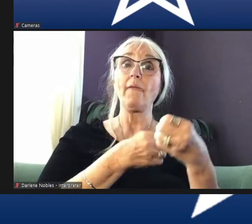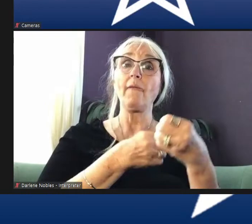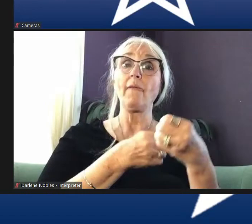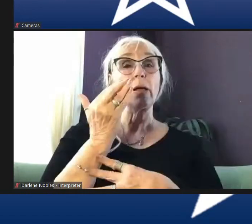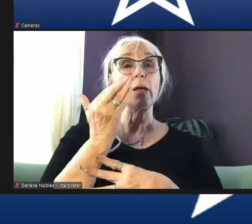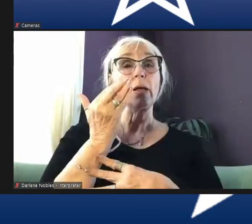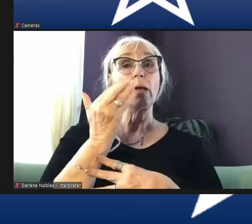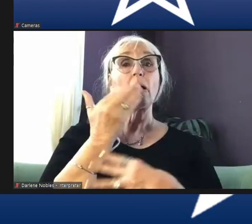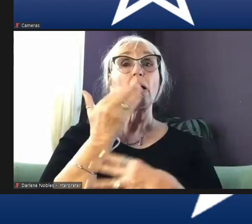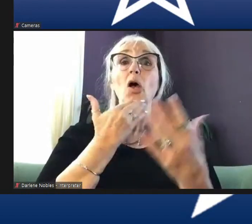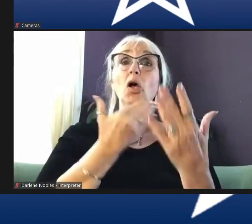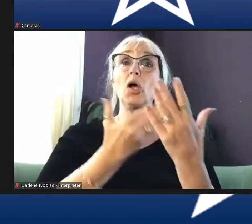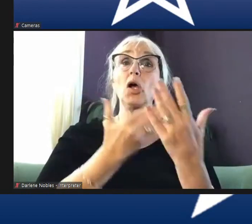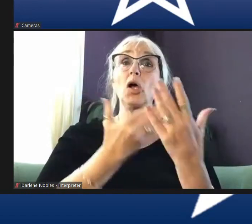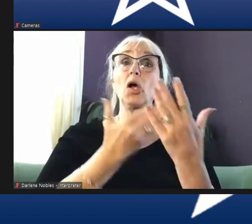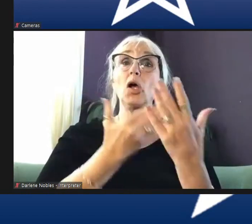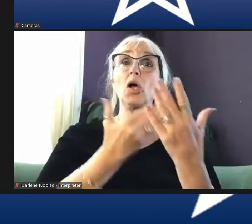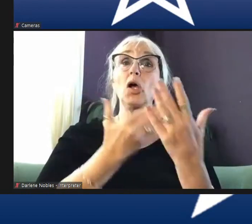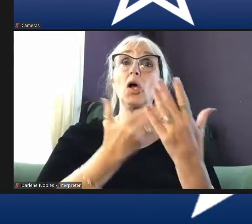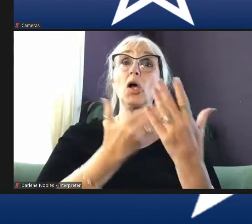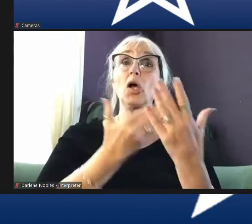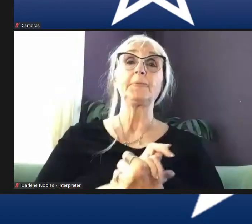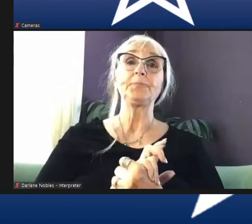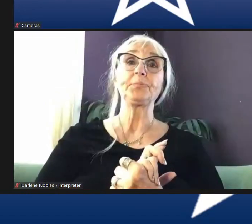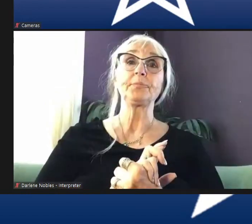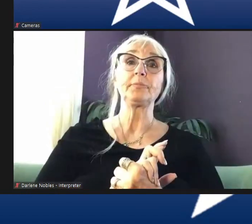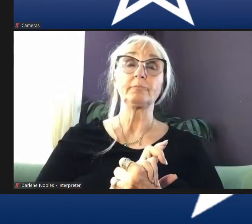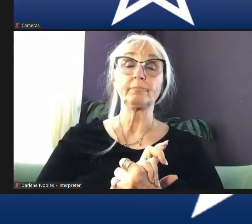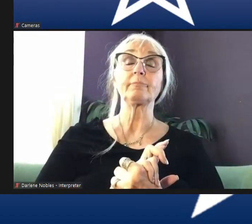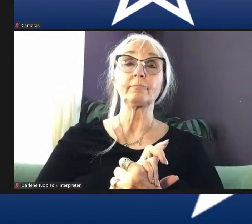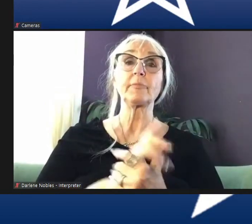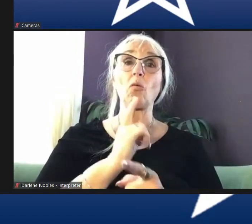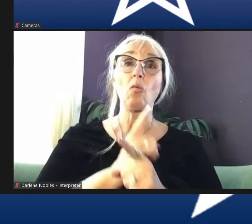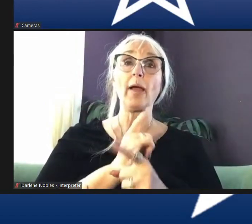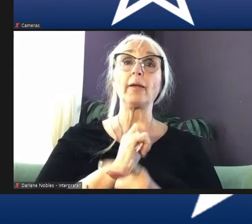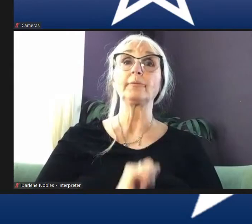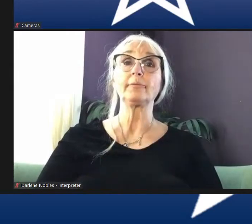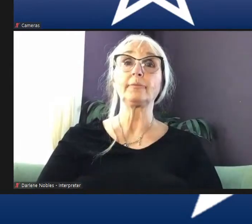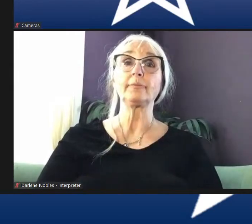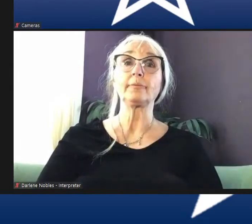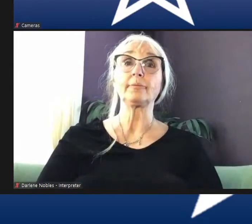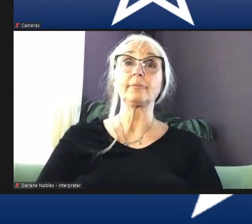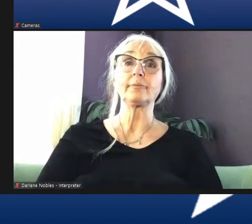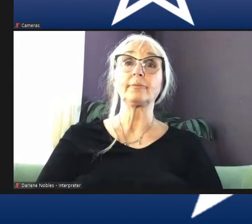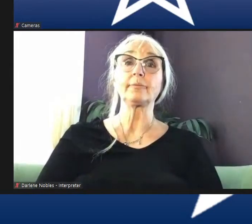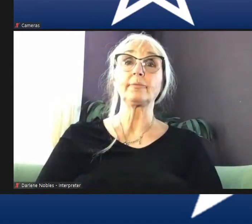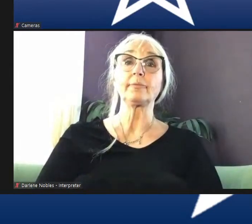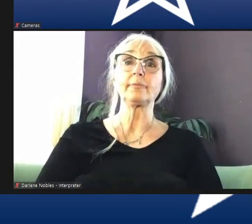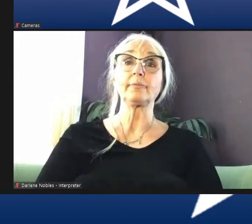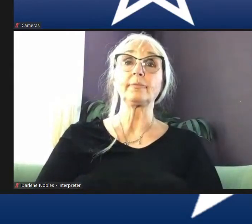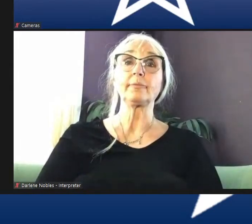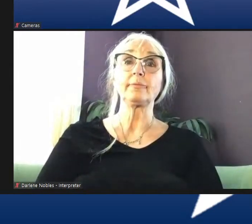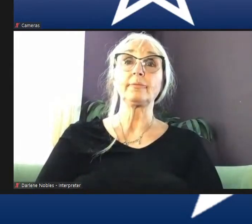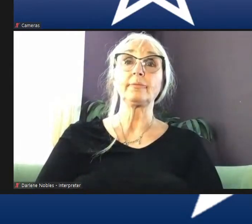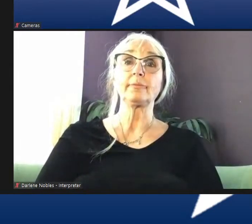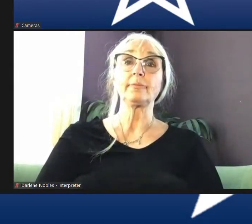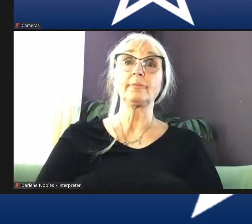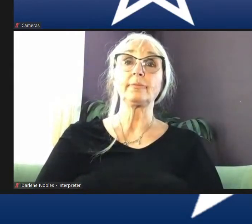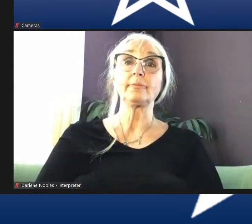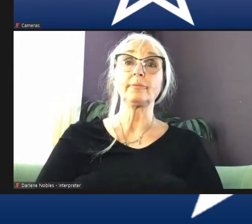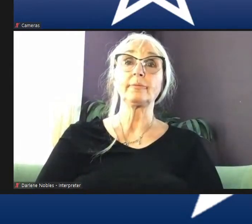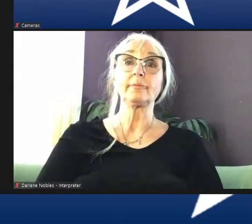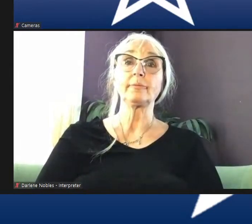used. Right. Okay. All right. Any other questions?